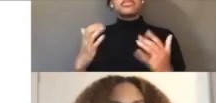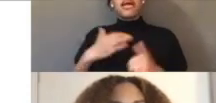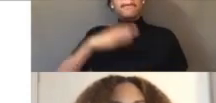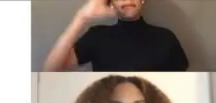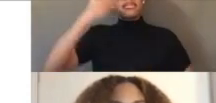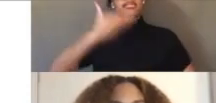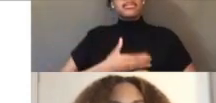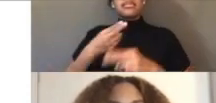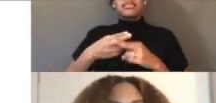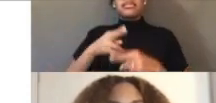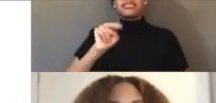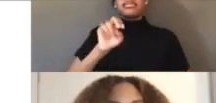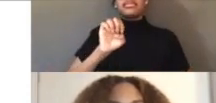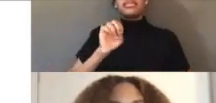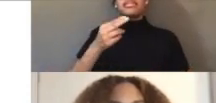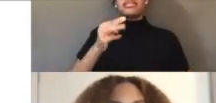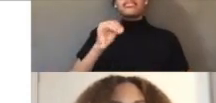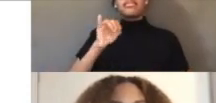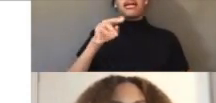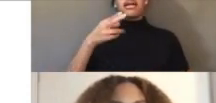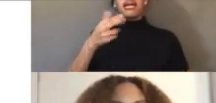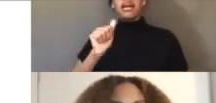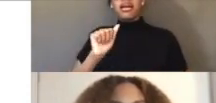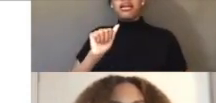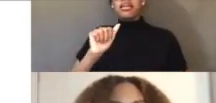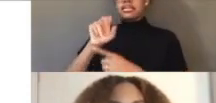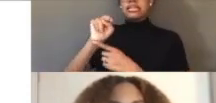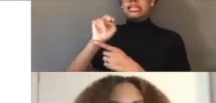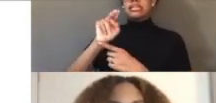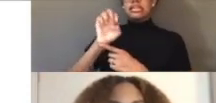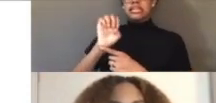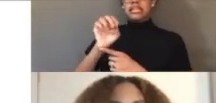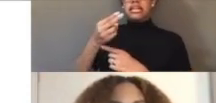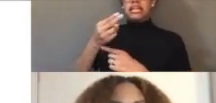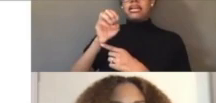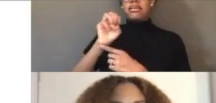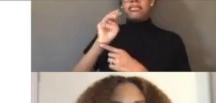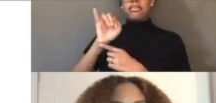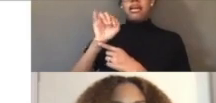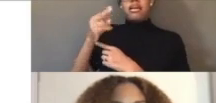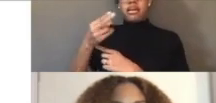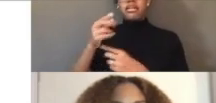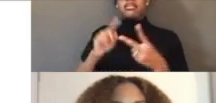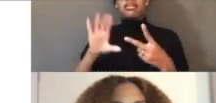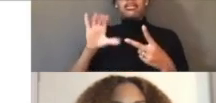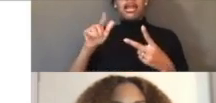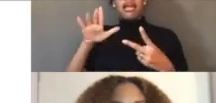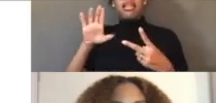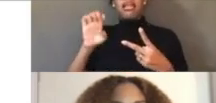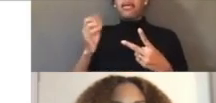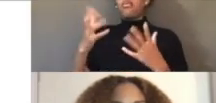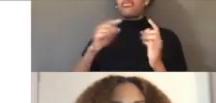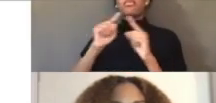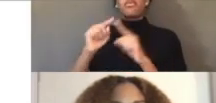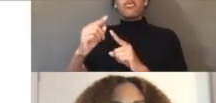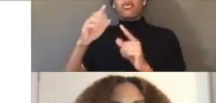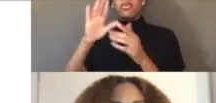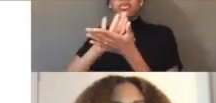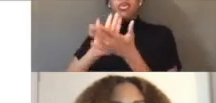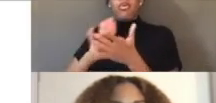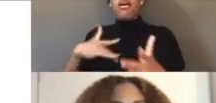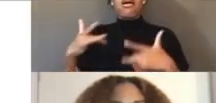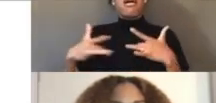free to dream, to go to bed with nothing on their minds but how much they are loved and cared for. Black boys deserve to